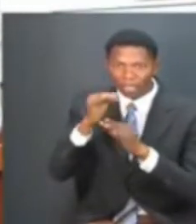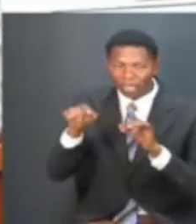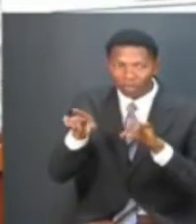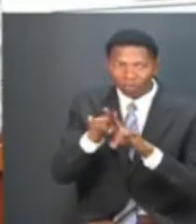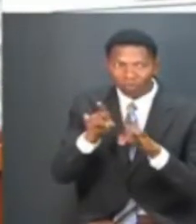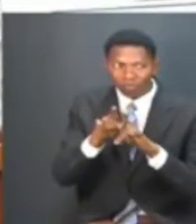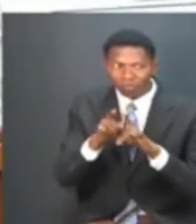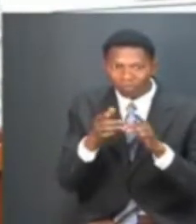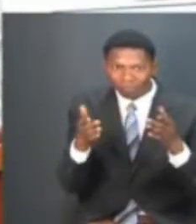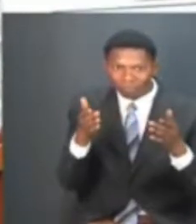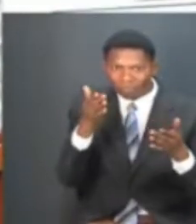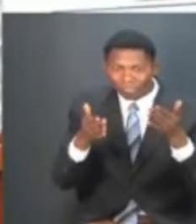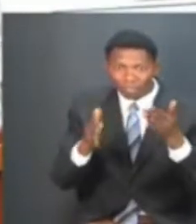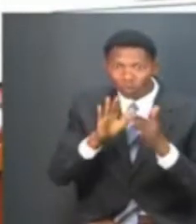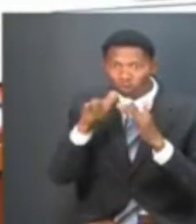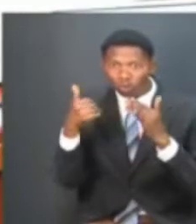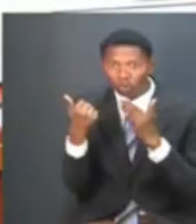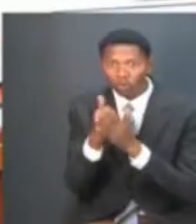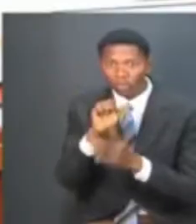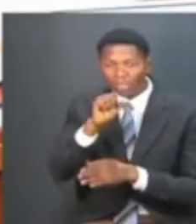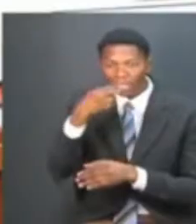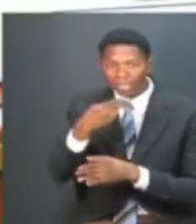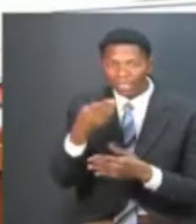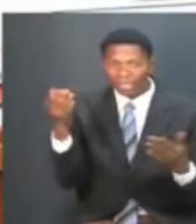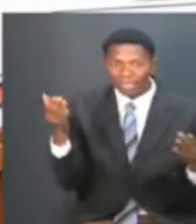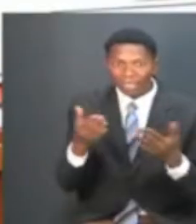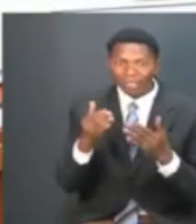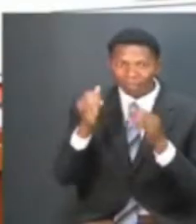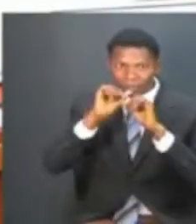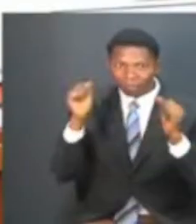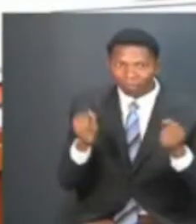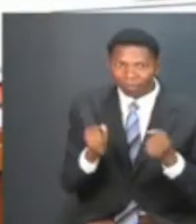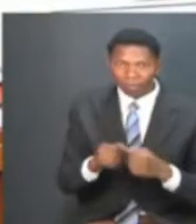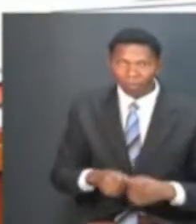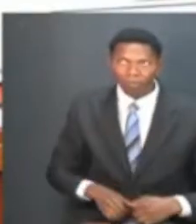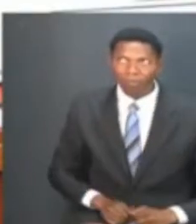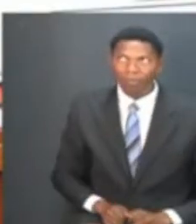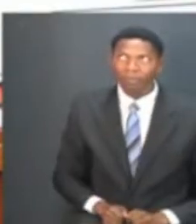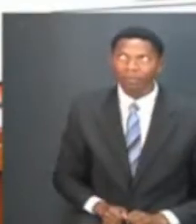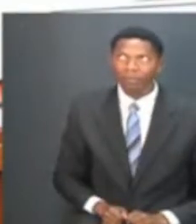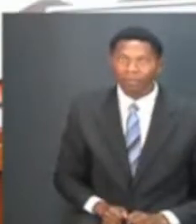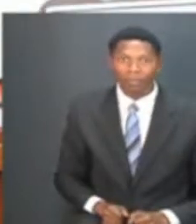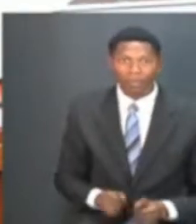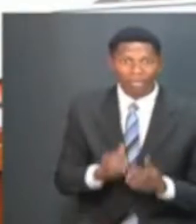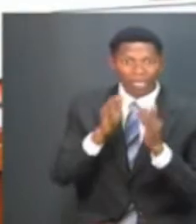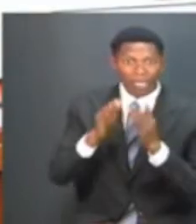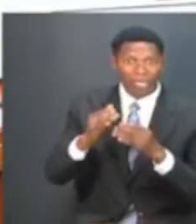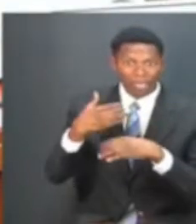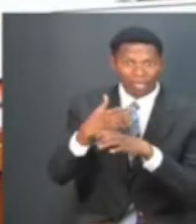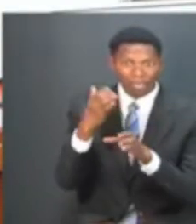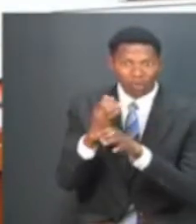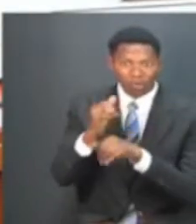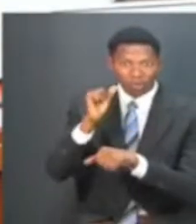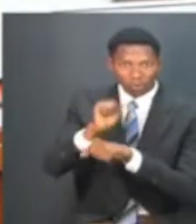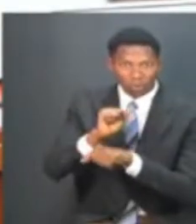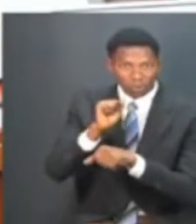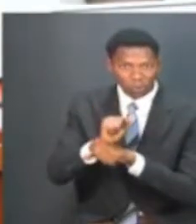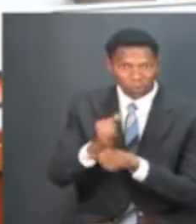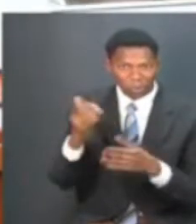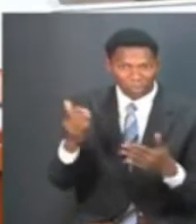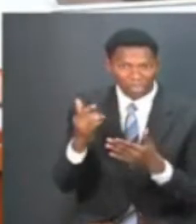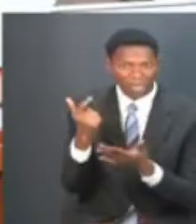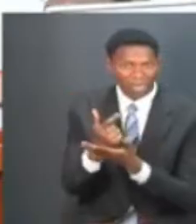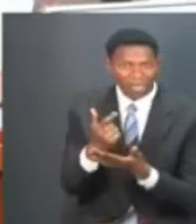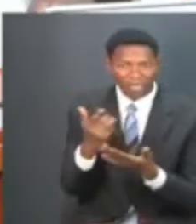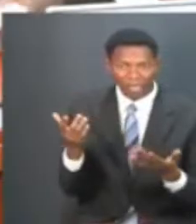key stakeholders in the ecosystem. Mr. Speaker, apart from creating jobs, boosting Ghana's economy,